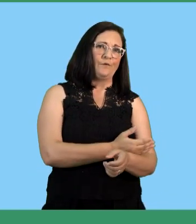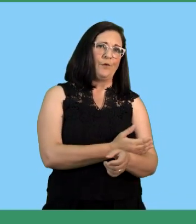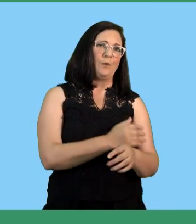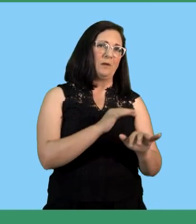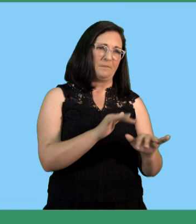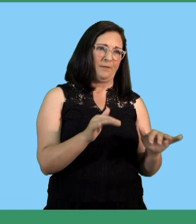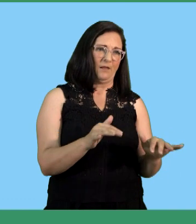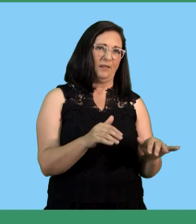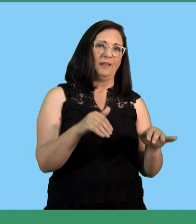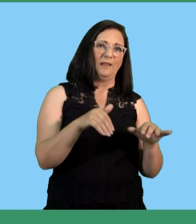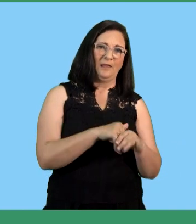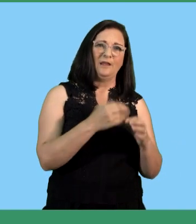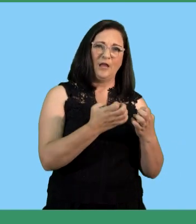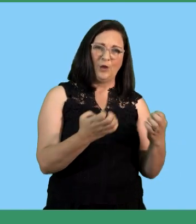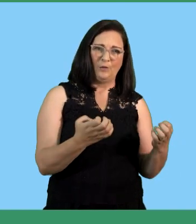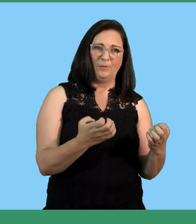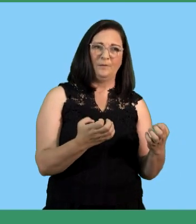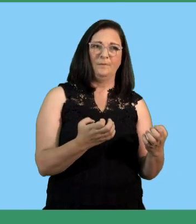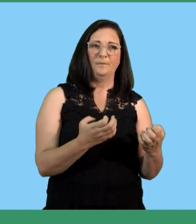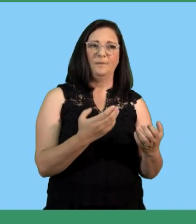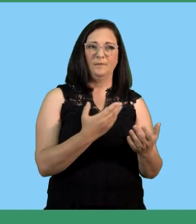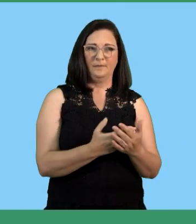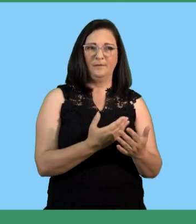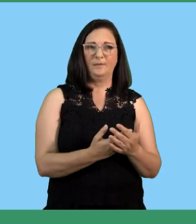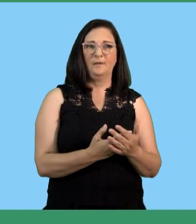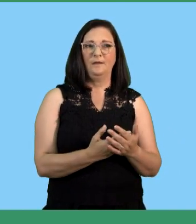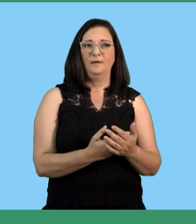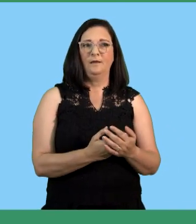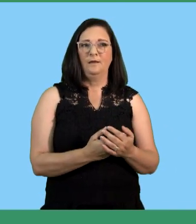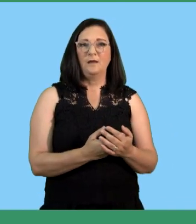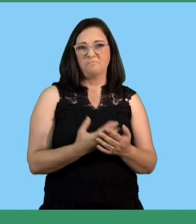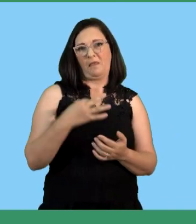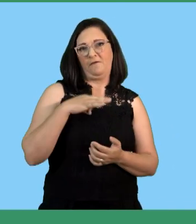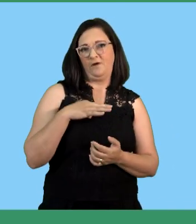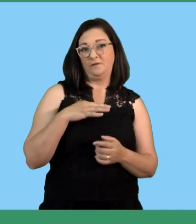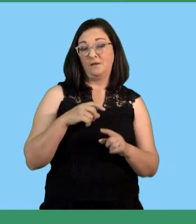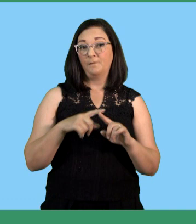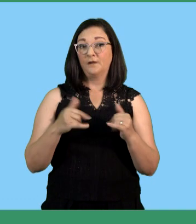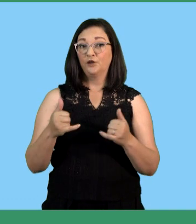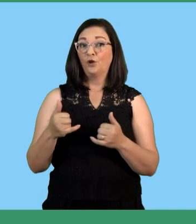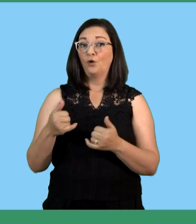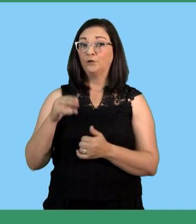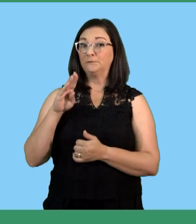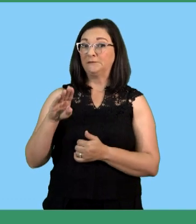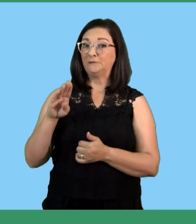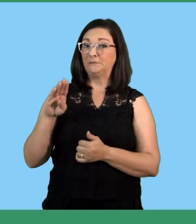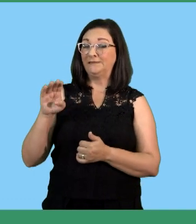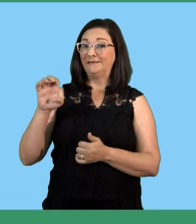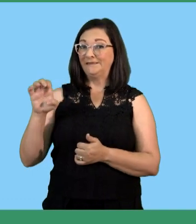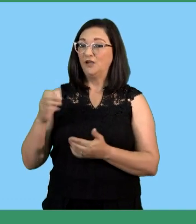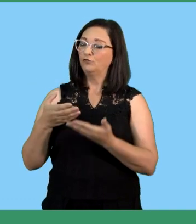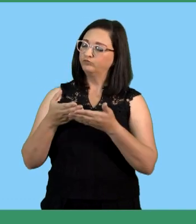community. Only a few. Whereas with the BBBEE, it encourages a wider group of the